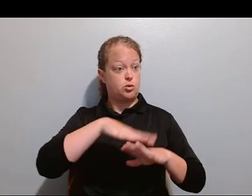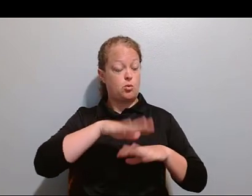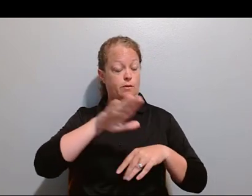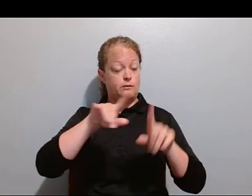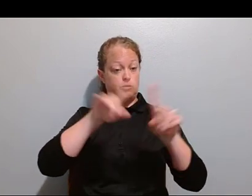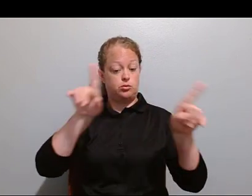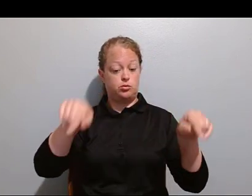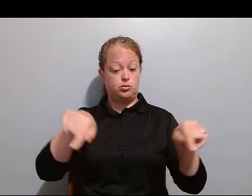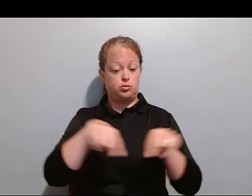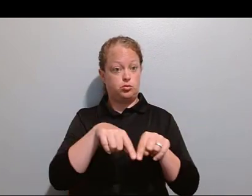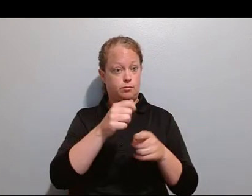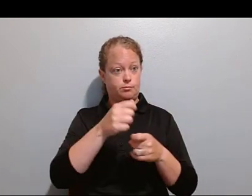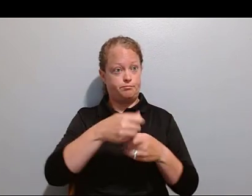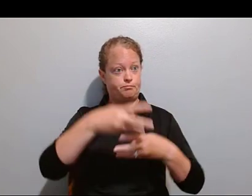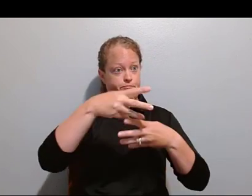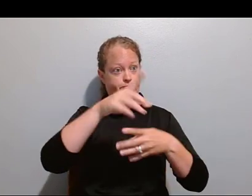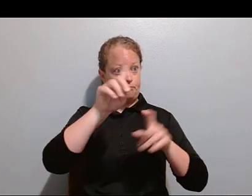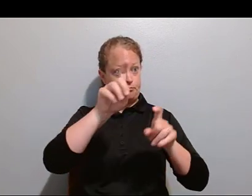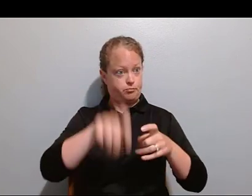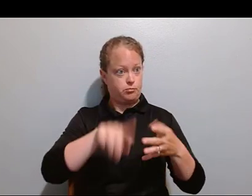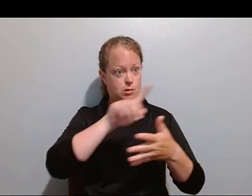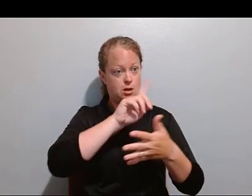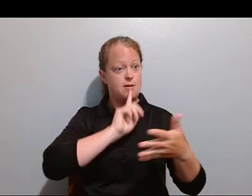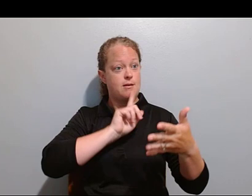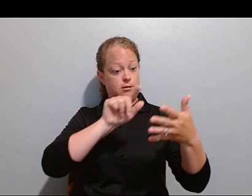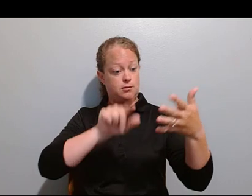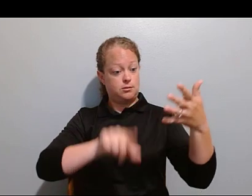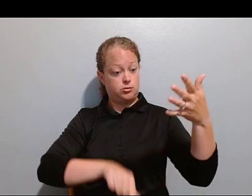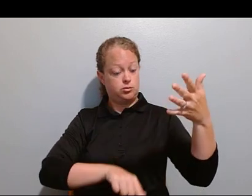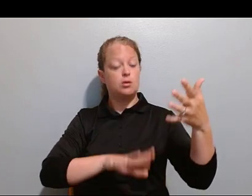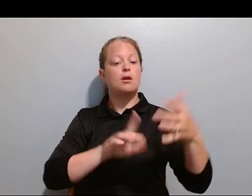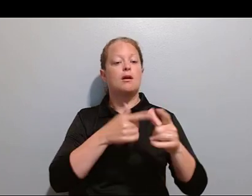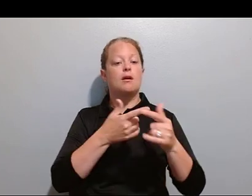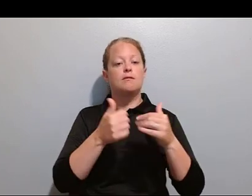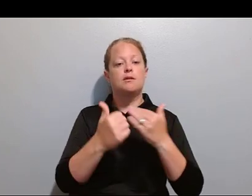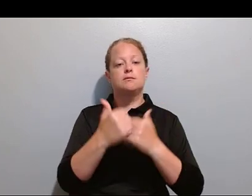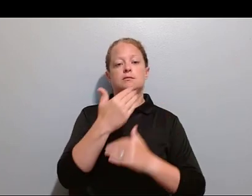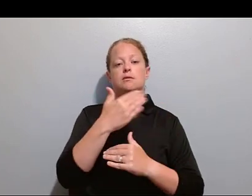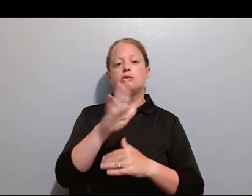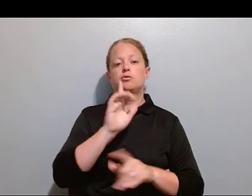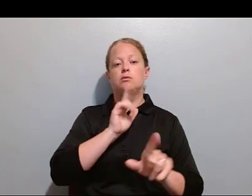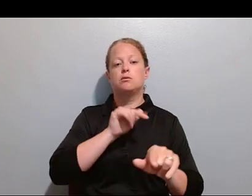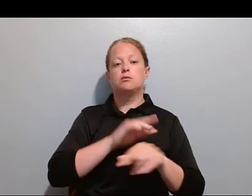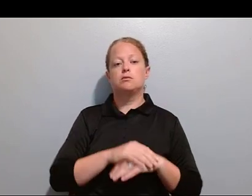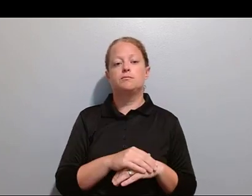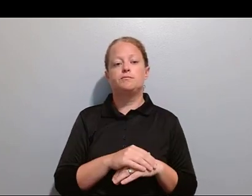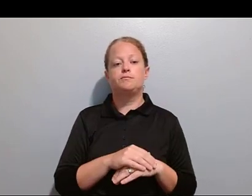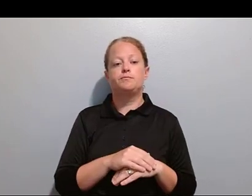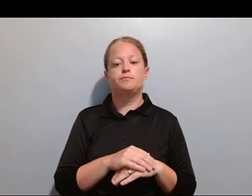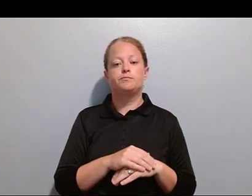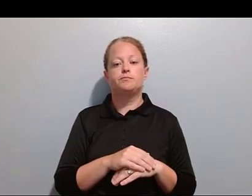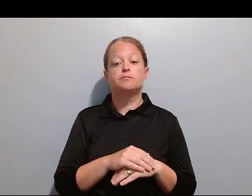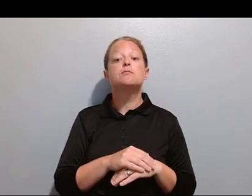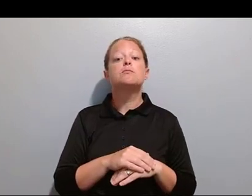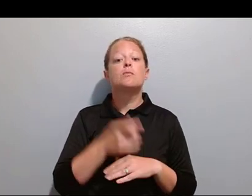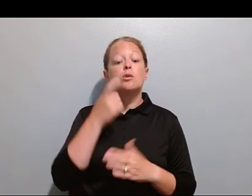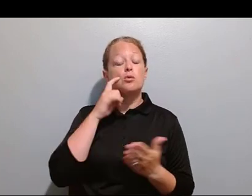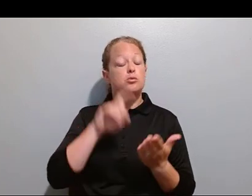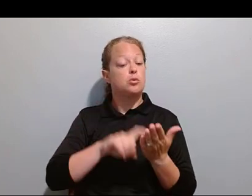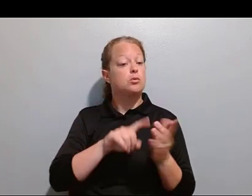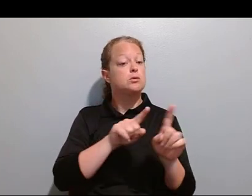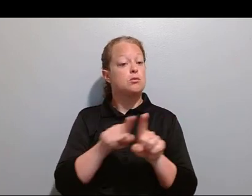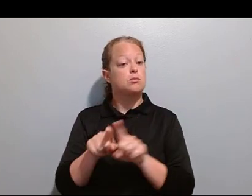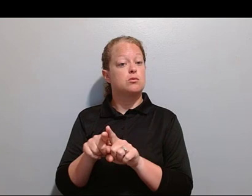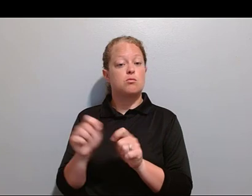your answers to us. I'd also like to highlight that we're all joined together online